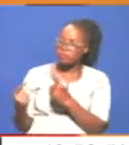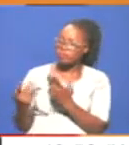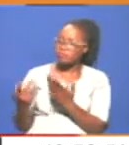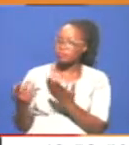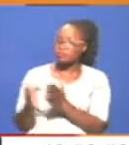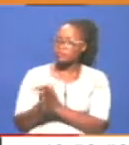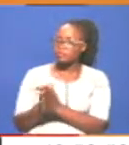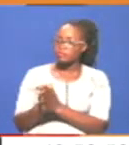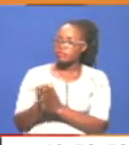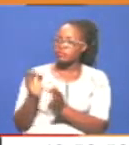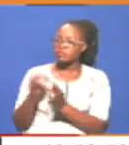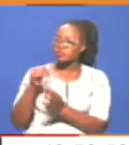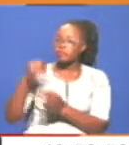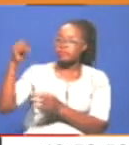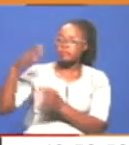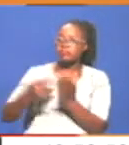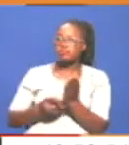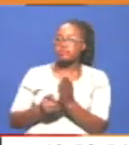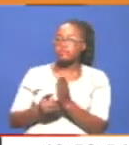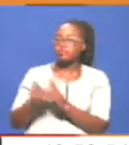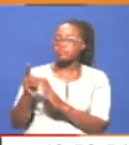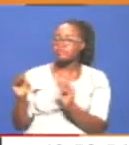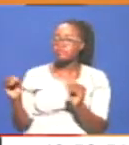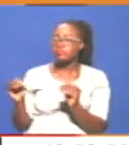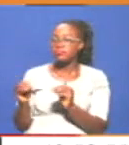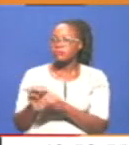an electronic board, so there's no development.